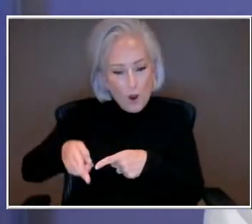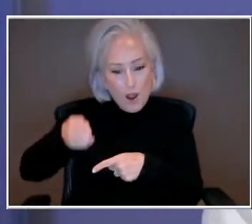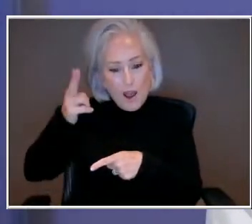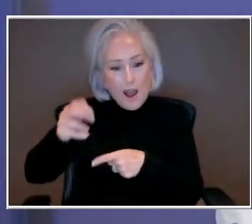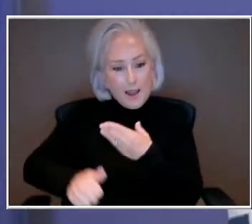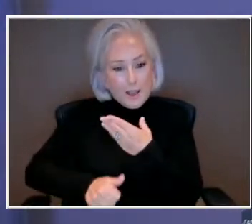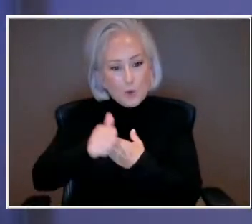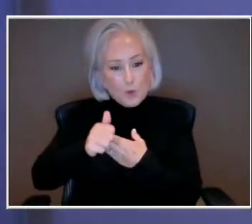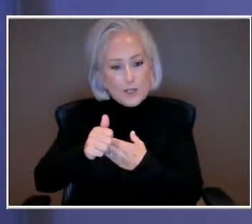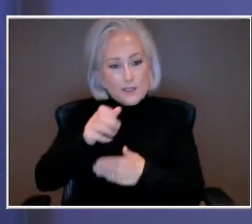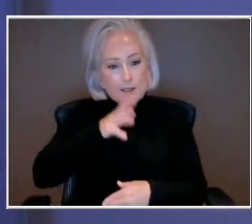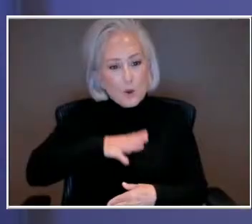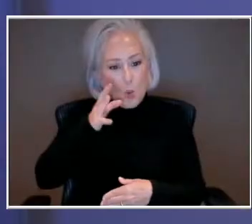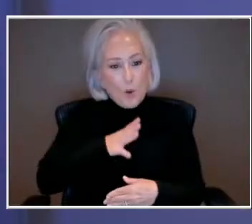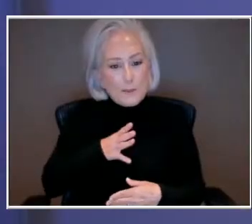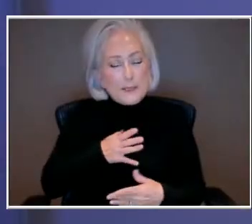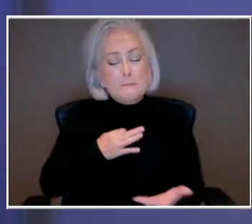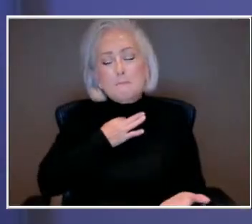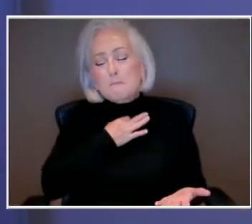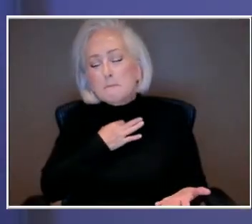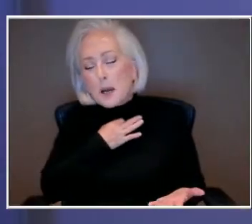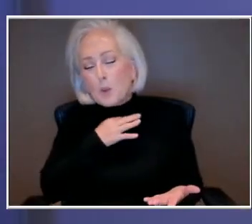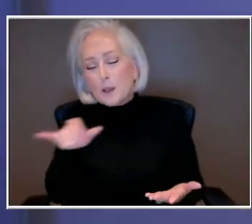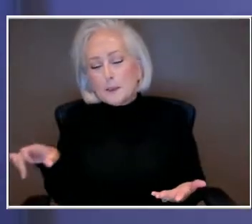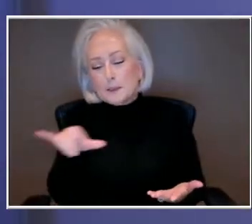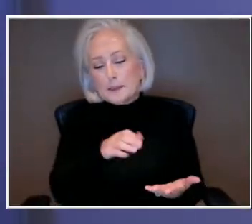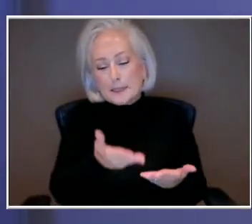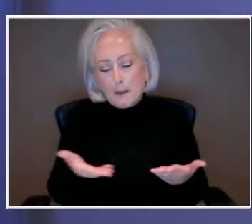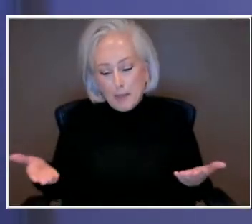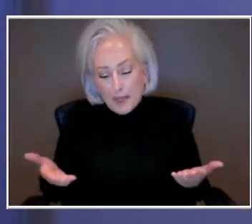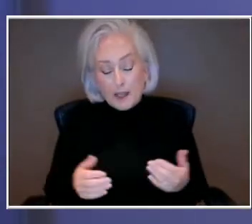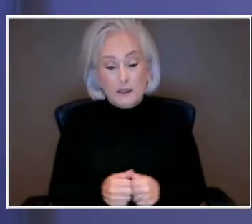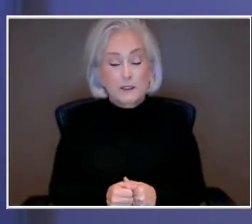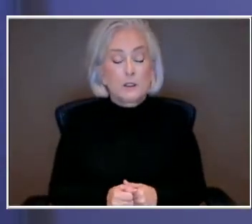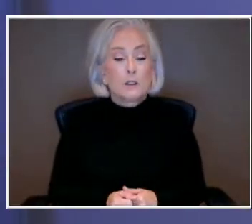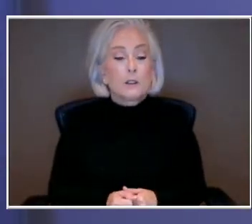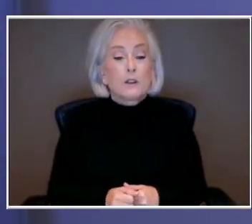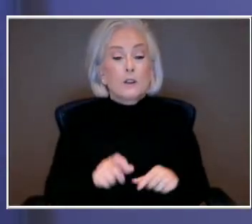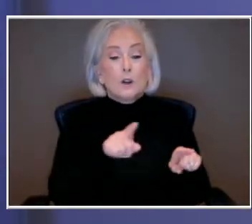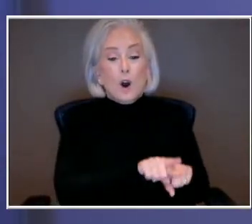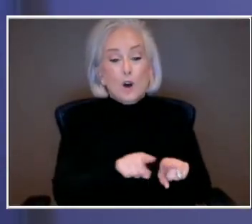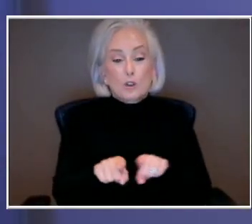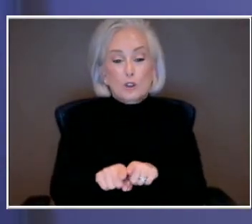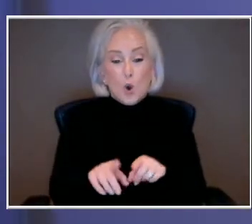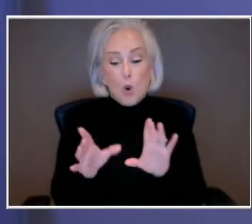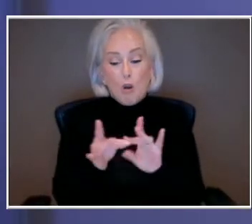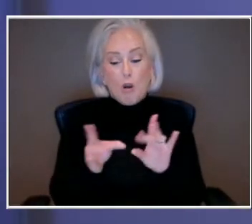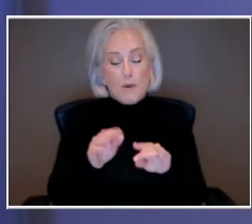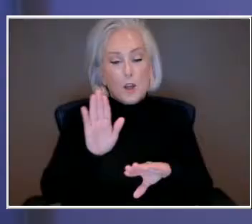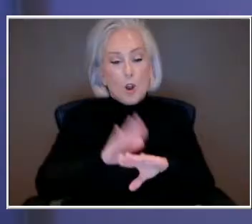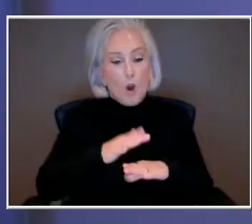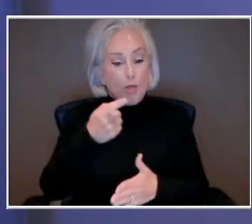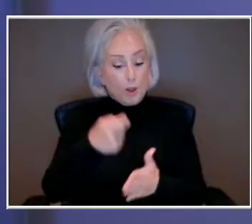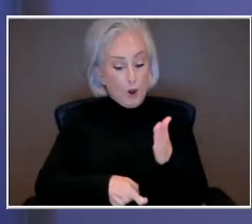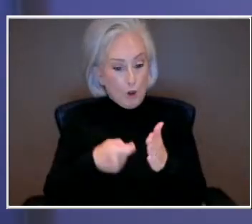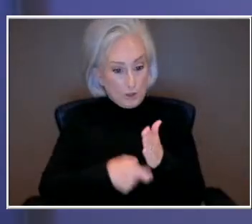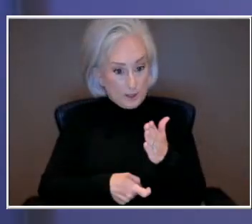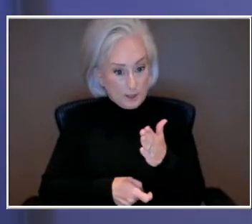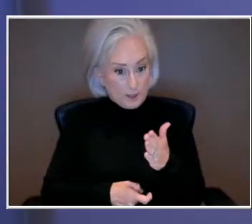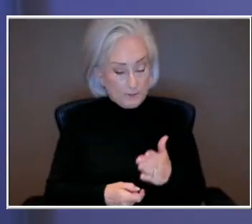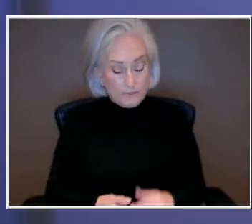wonder about the same thing. I'd also like to comment on the cost. Some of the